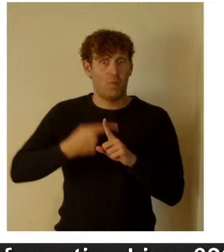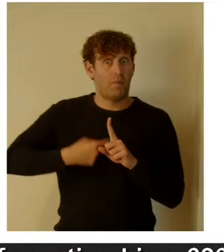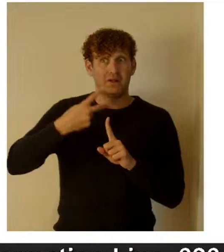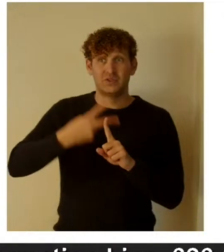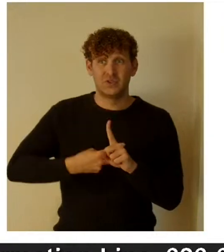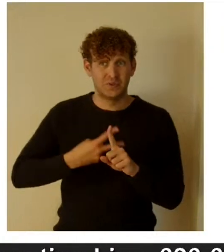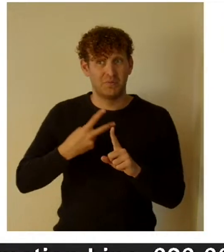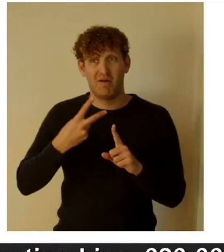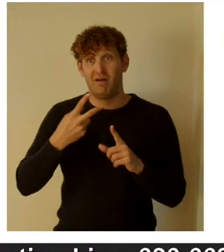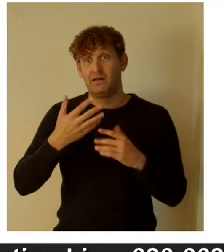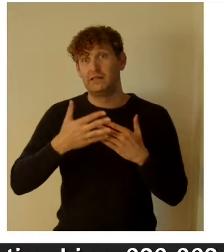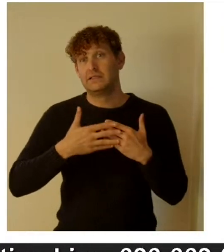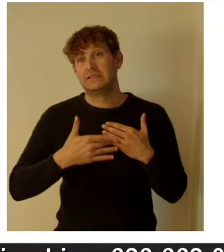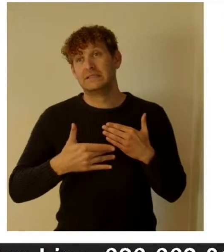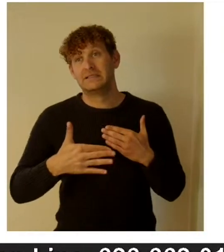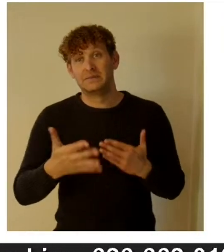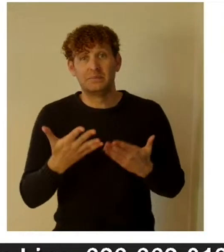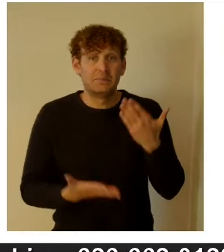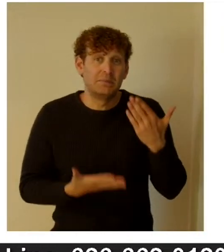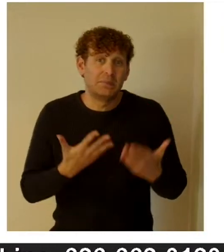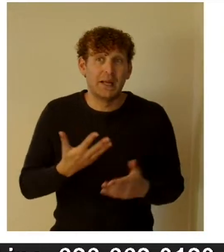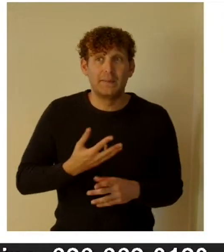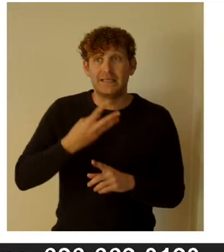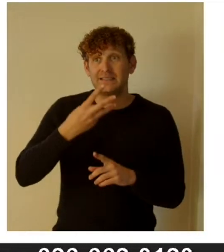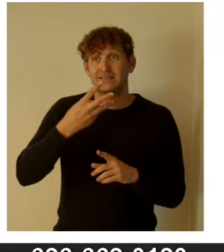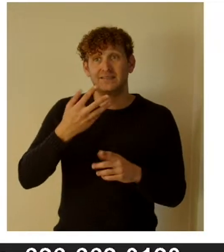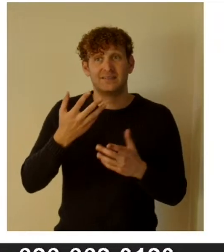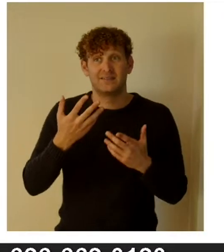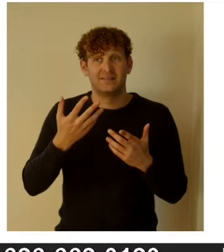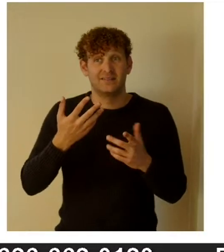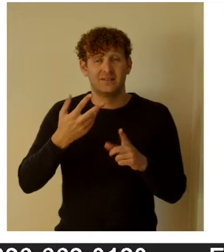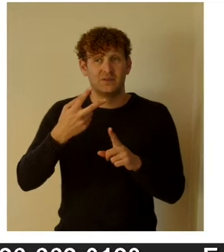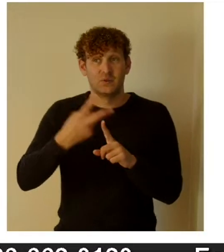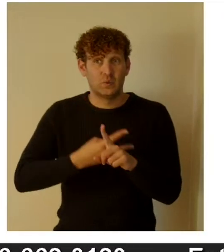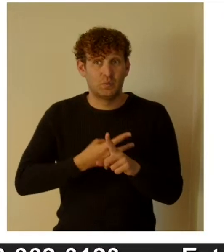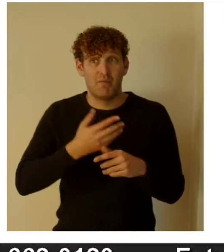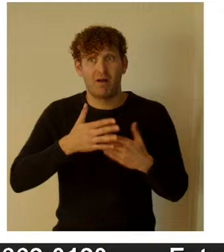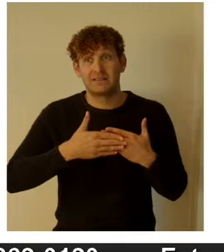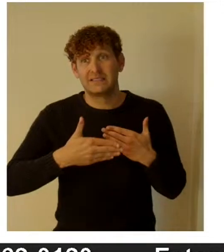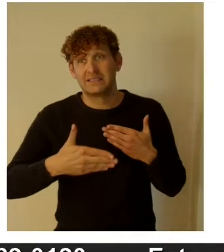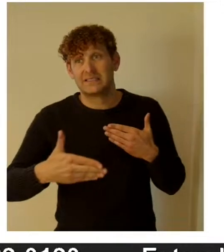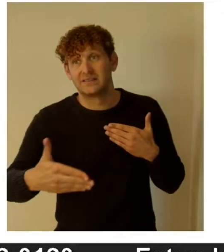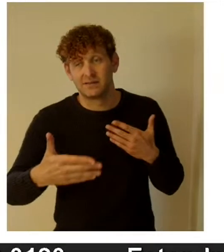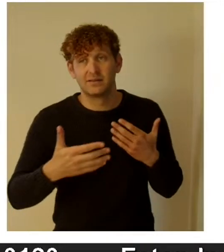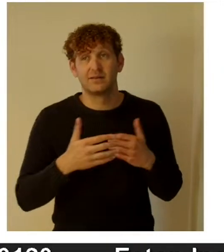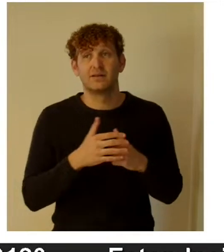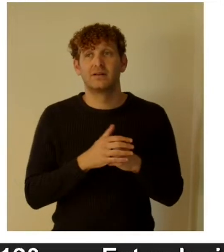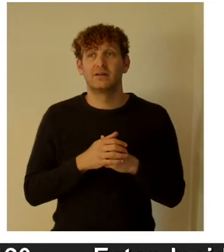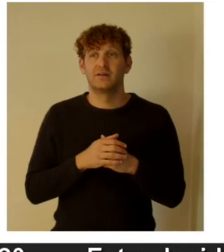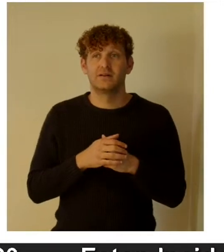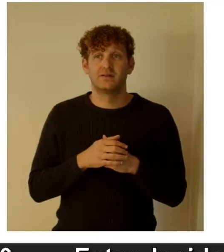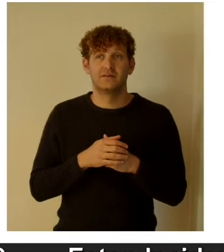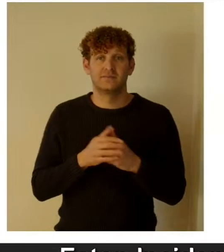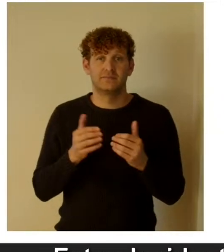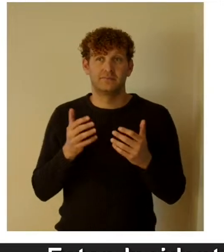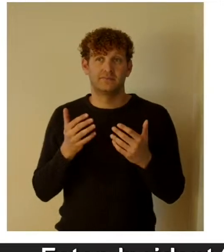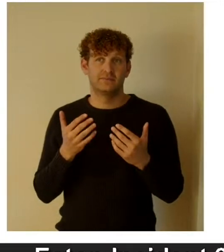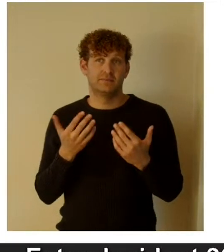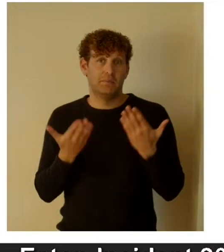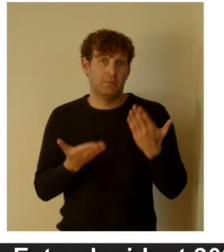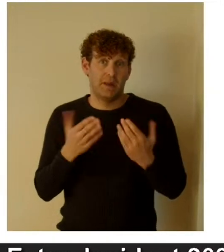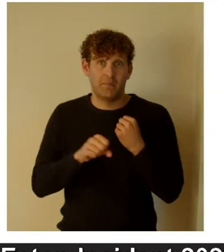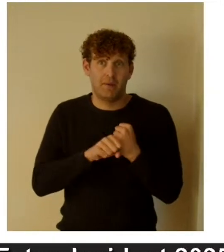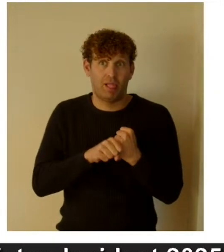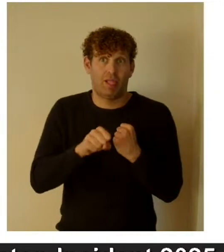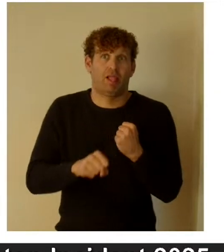least probably 6 weeks to 2 months before you see anyone actually taking materials off of sites, and it could be longer. This is